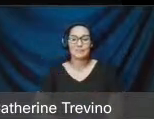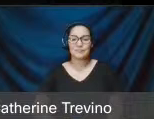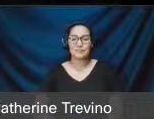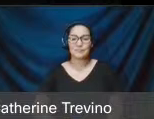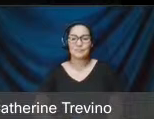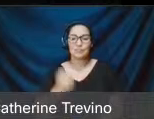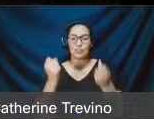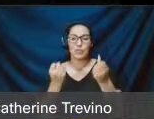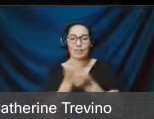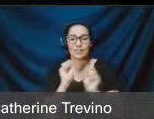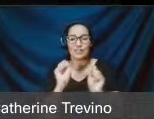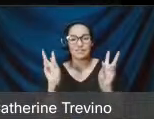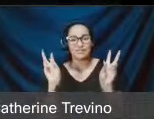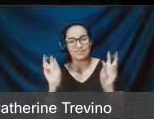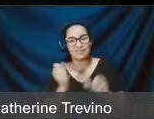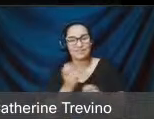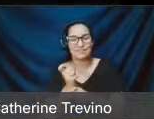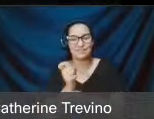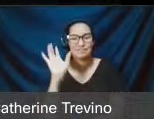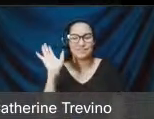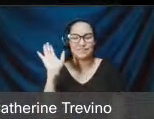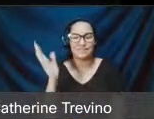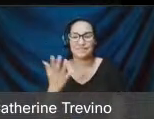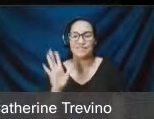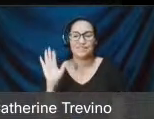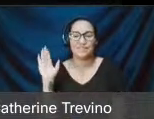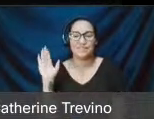Drive safe. Bye bye.